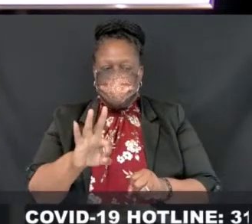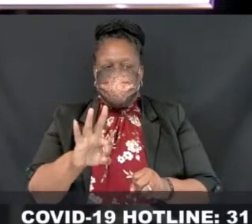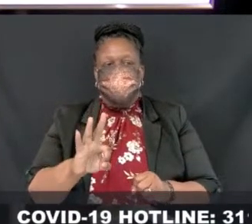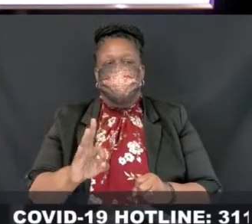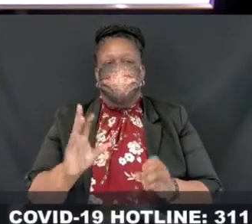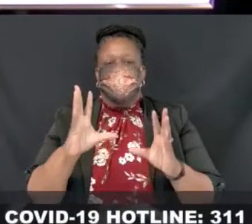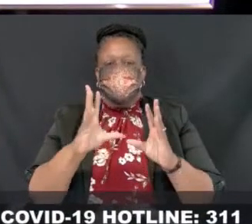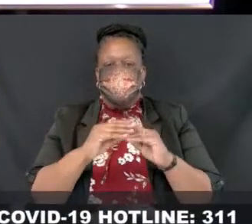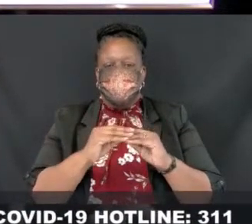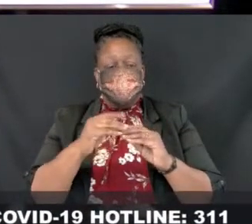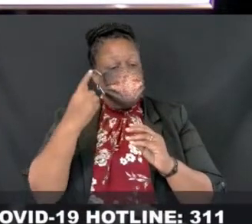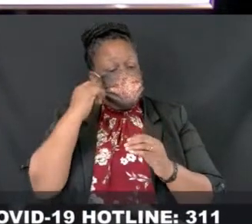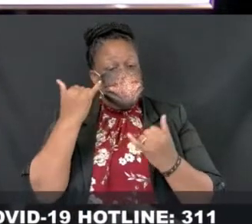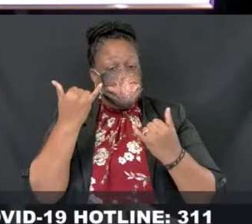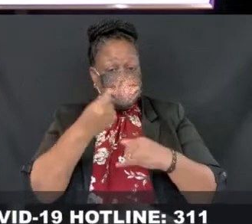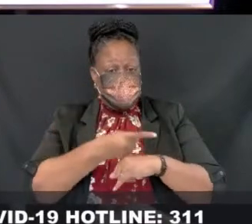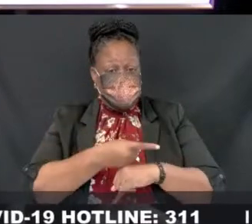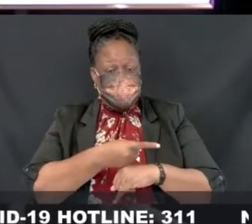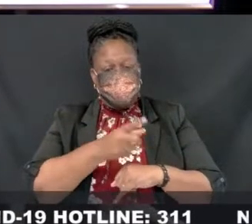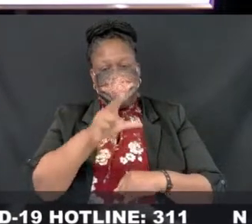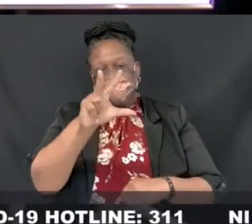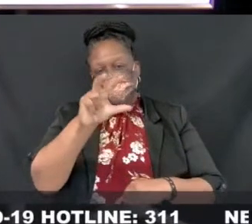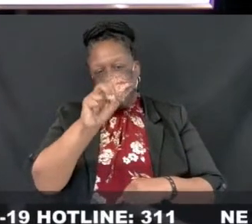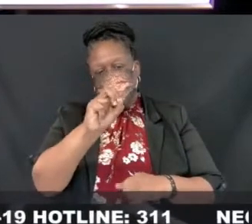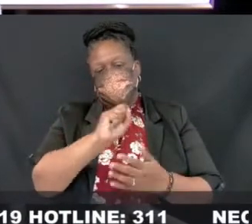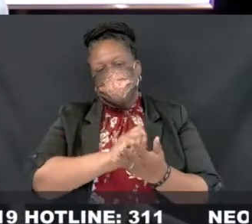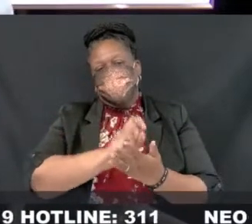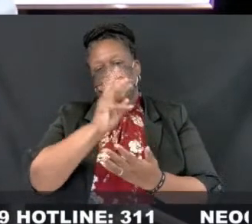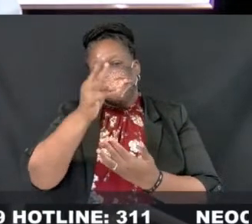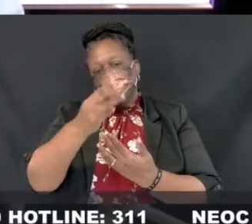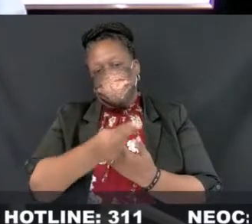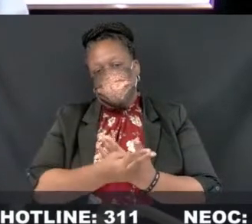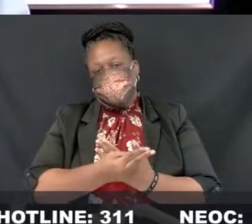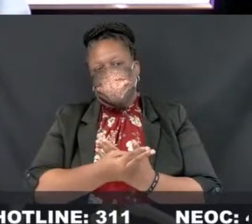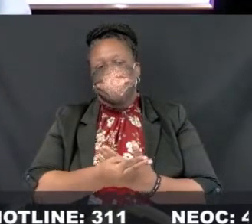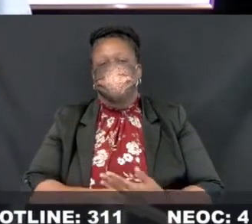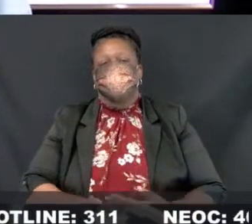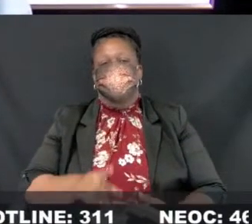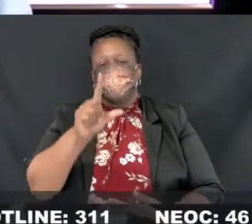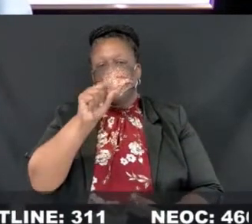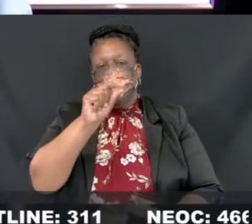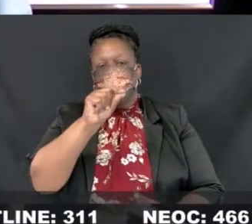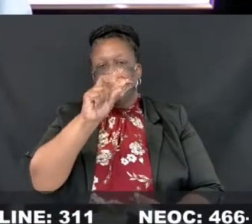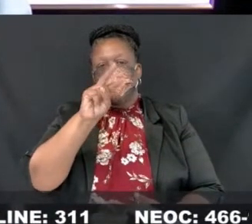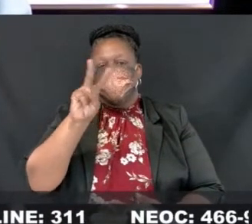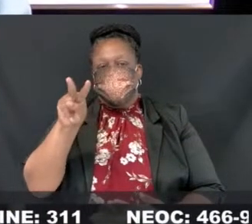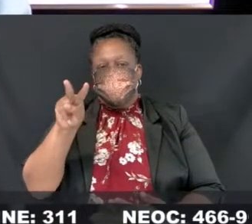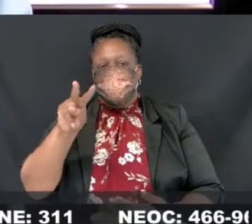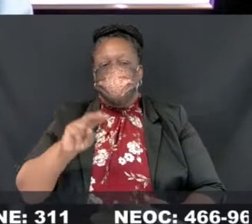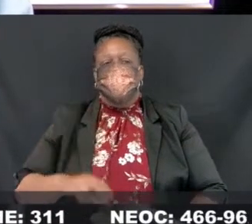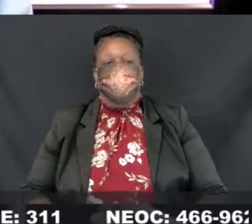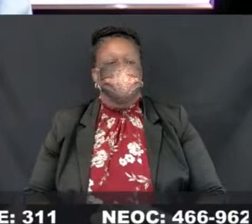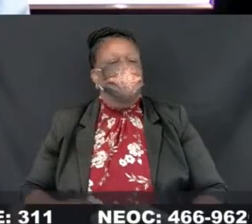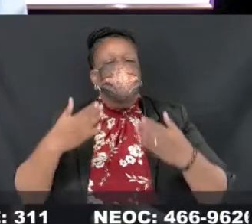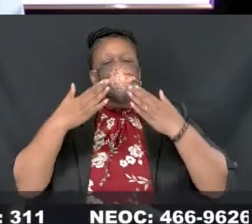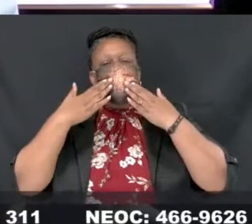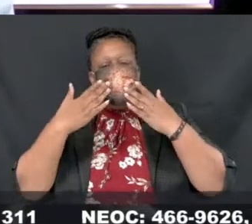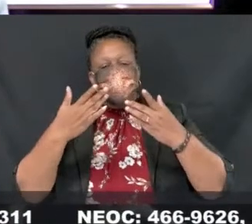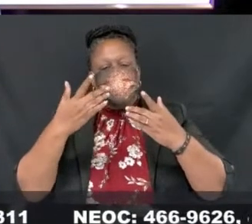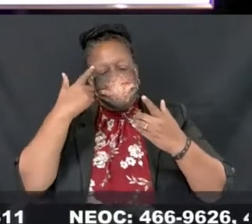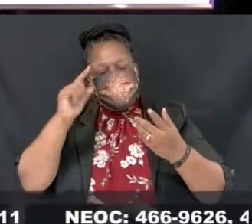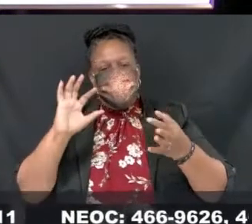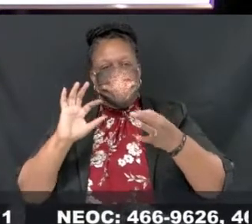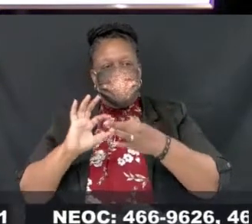COVID-19 briefing for today, the 30th day of March 2022. Thank you very much